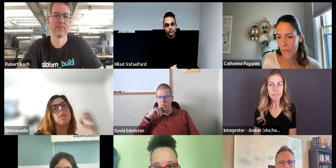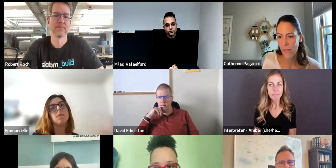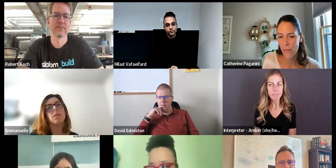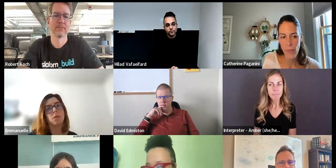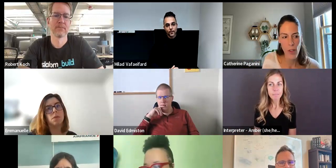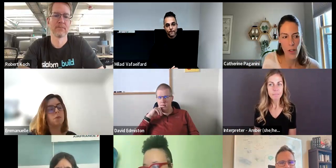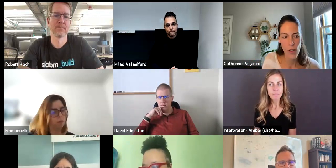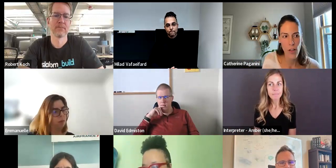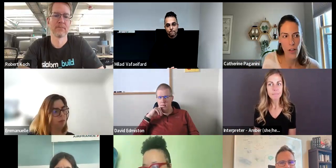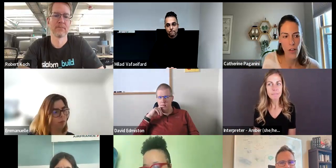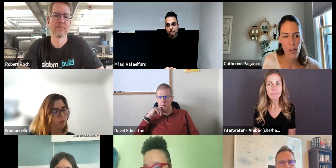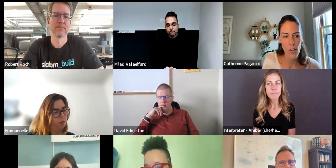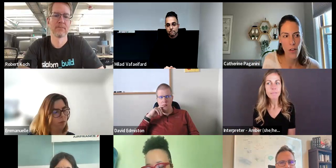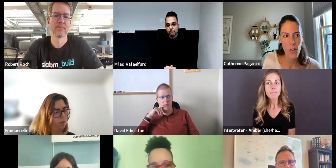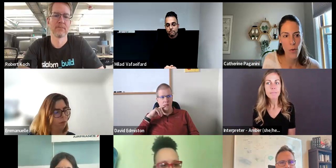Okay.